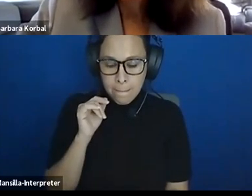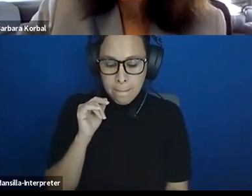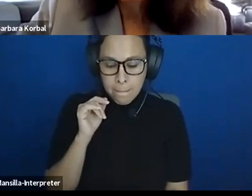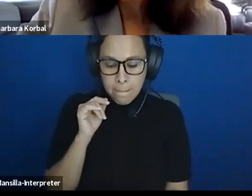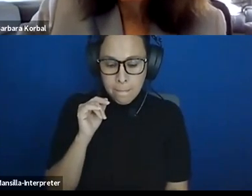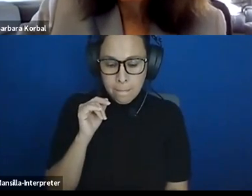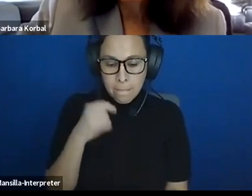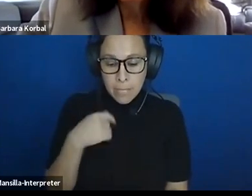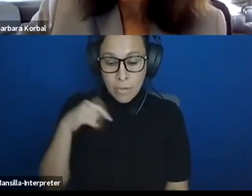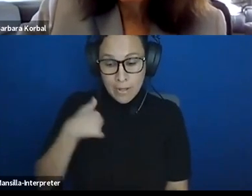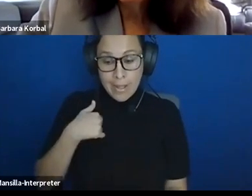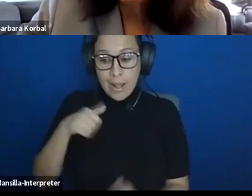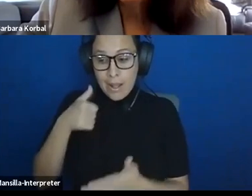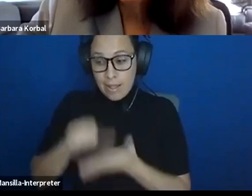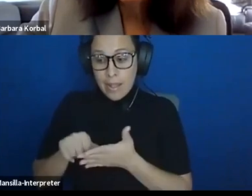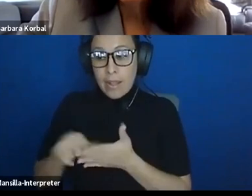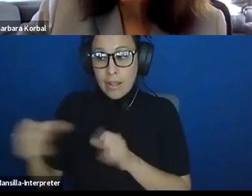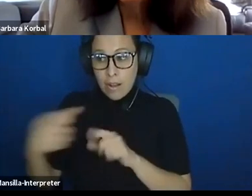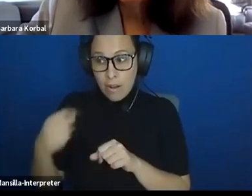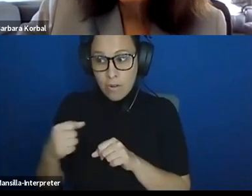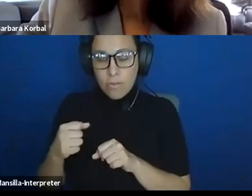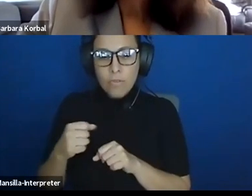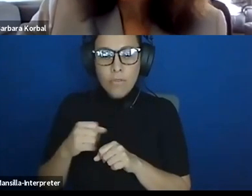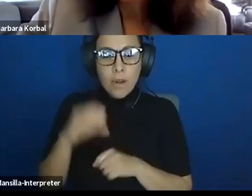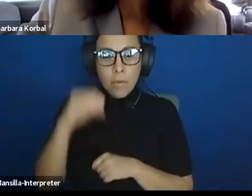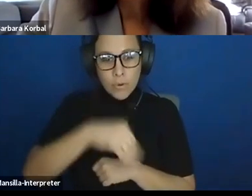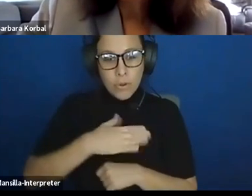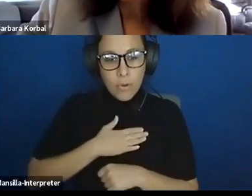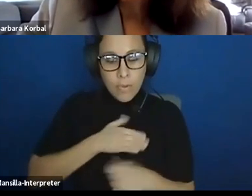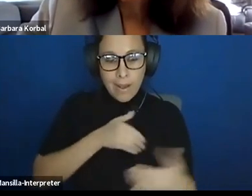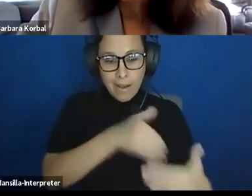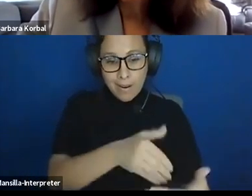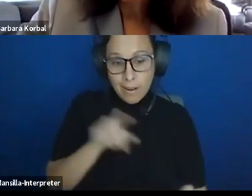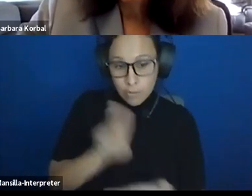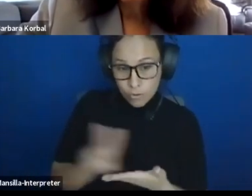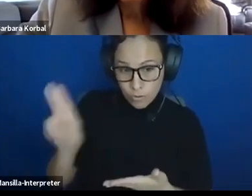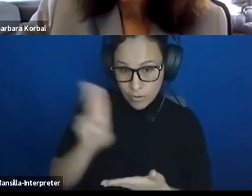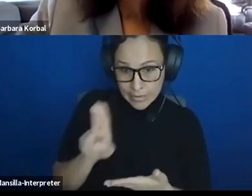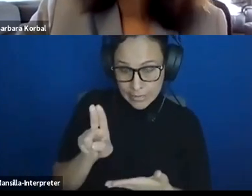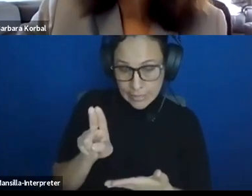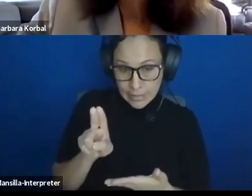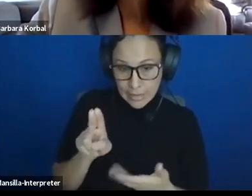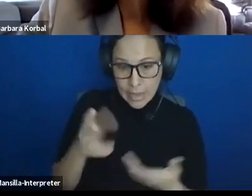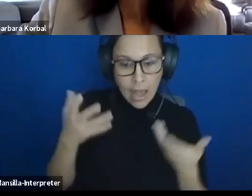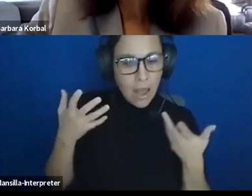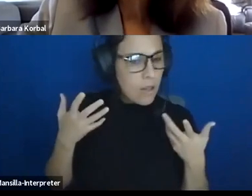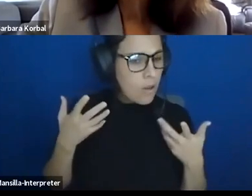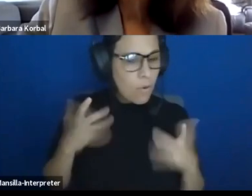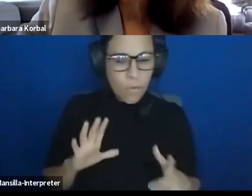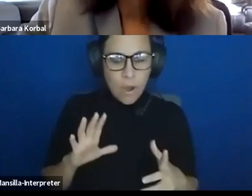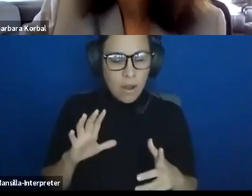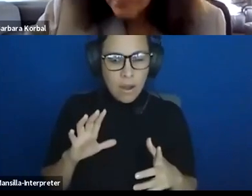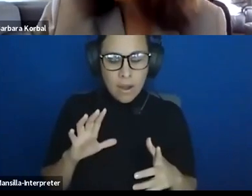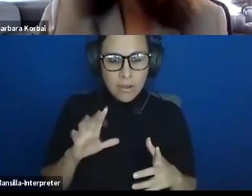when I deposited that part of my archive at the university, I didn't want to in any way do anything that